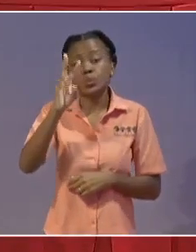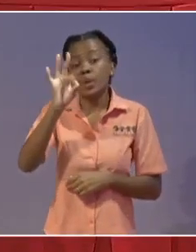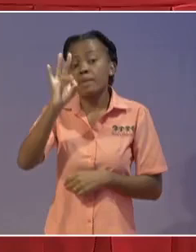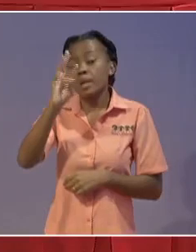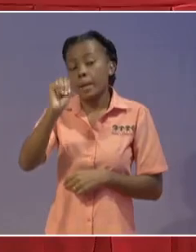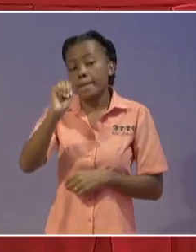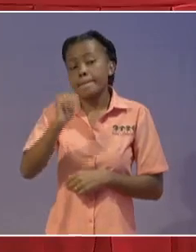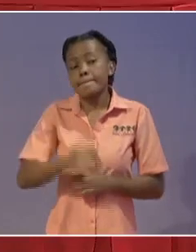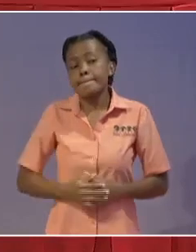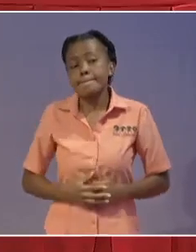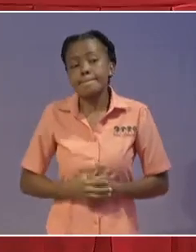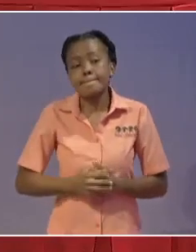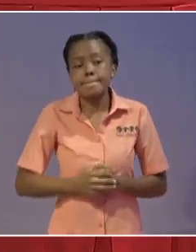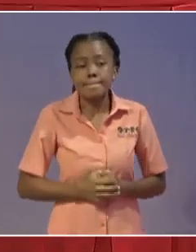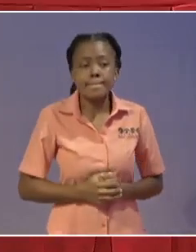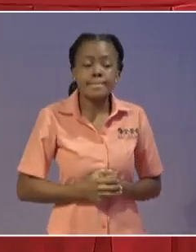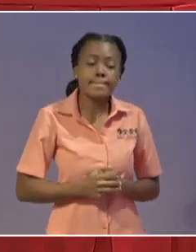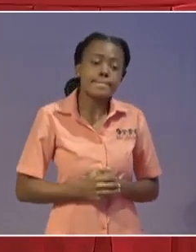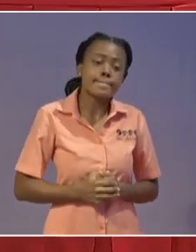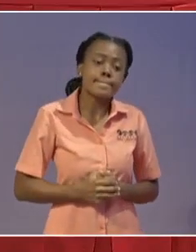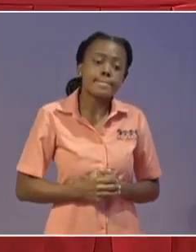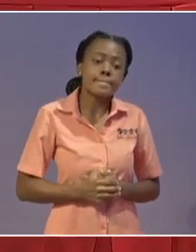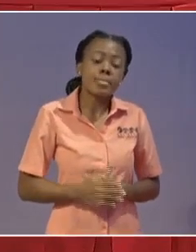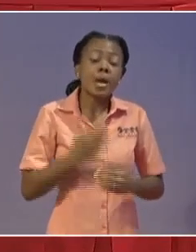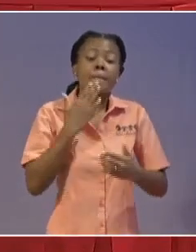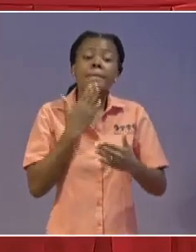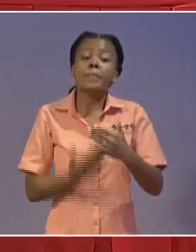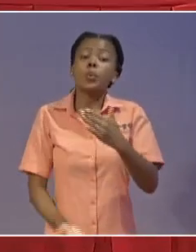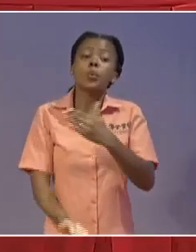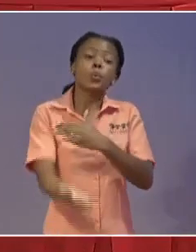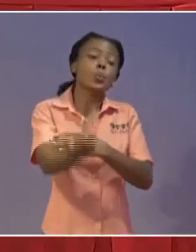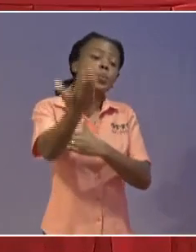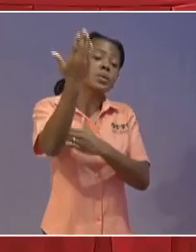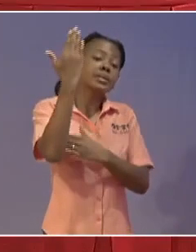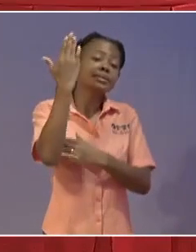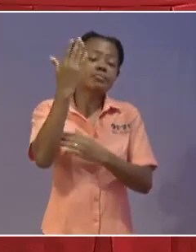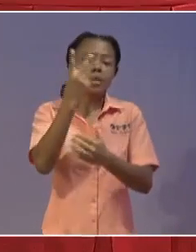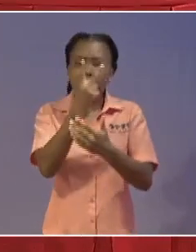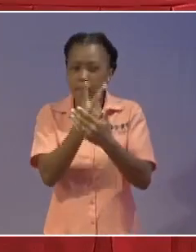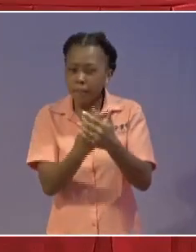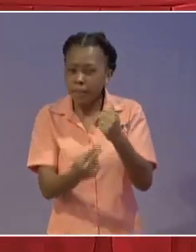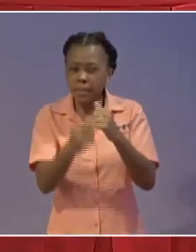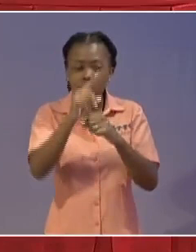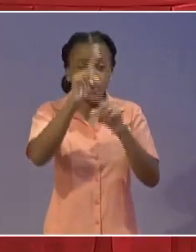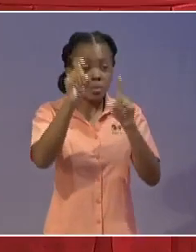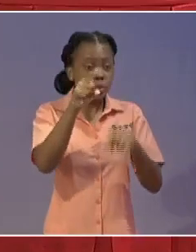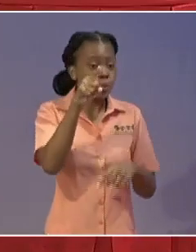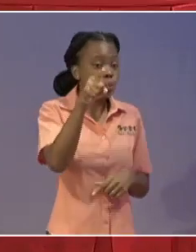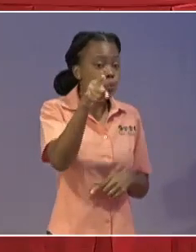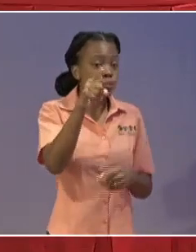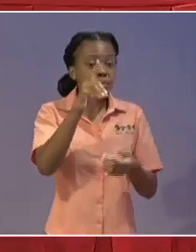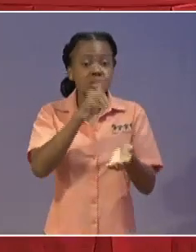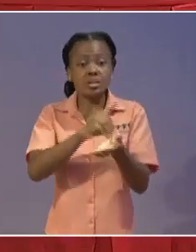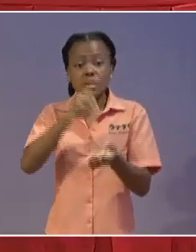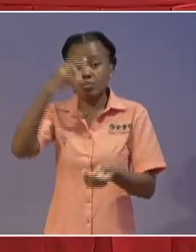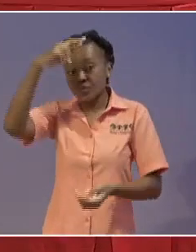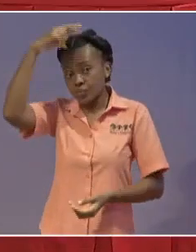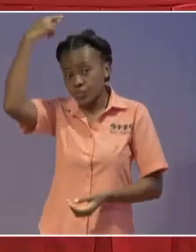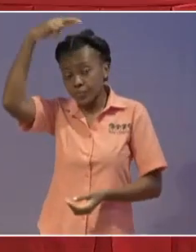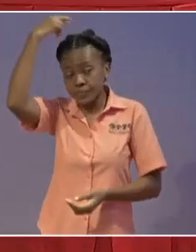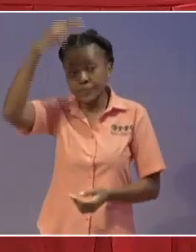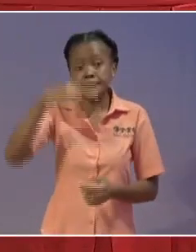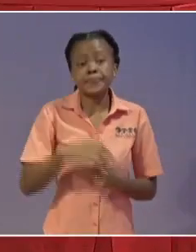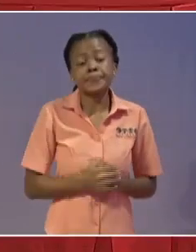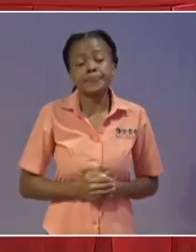Good morning, Sparkle McIntosh, Power 102. Both of my questions are for Dr. Parasram. Doctor, given